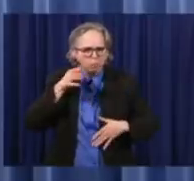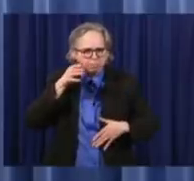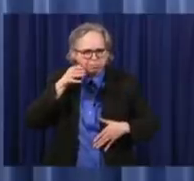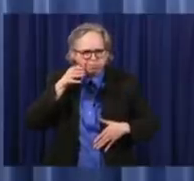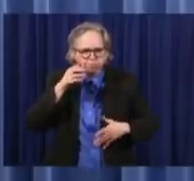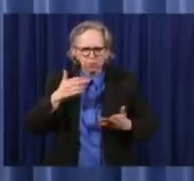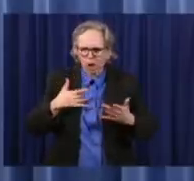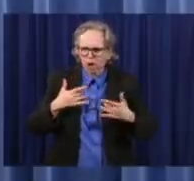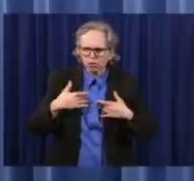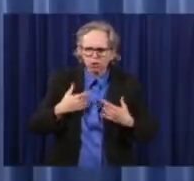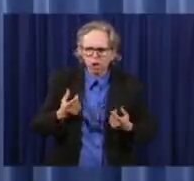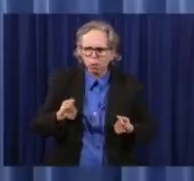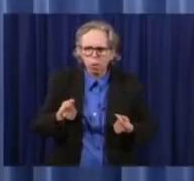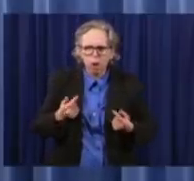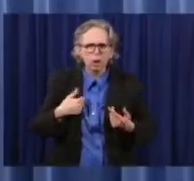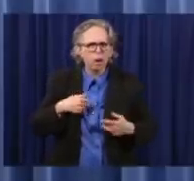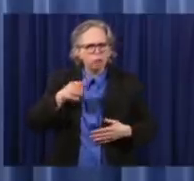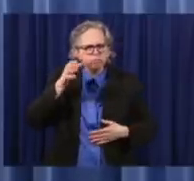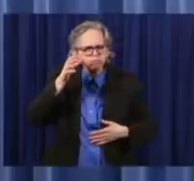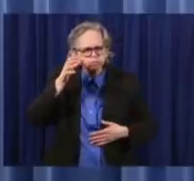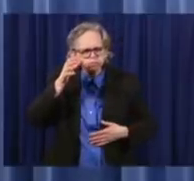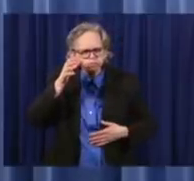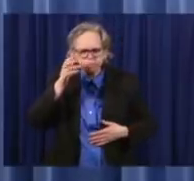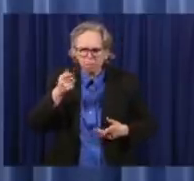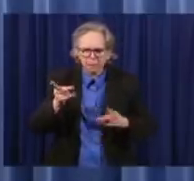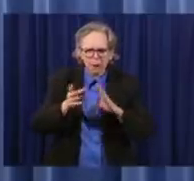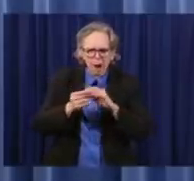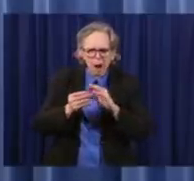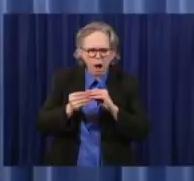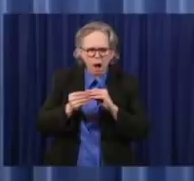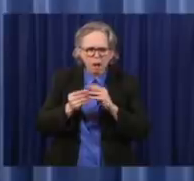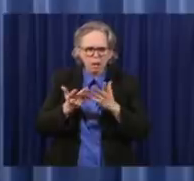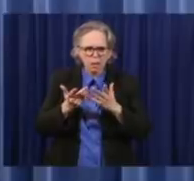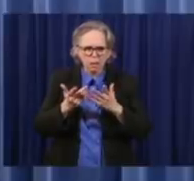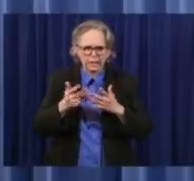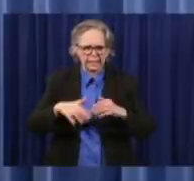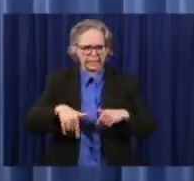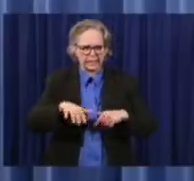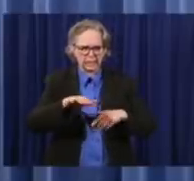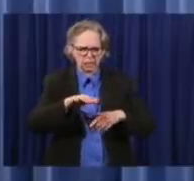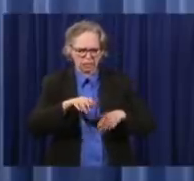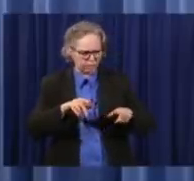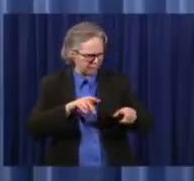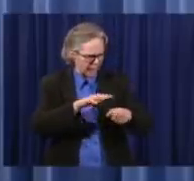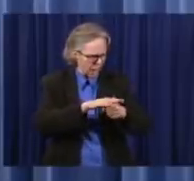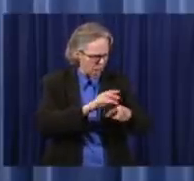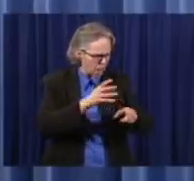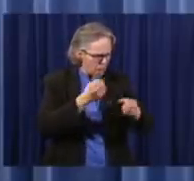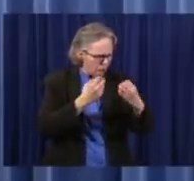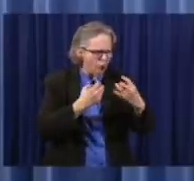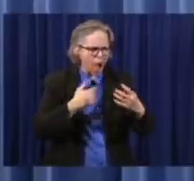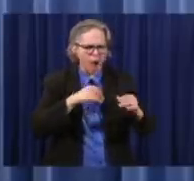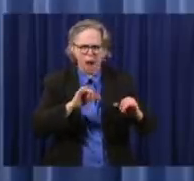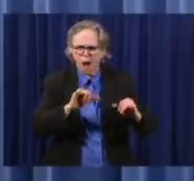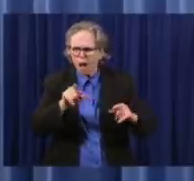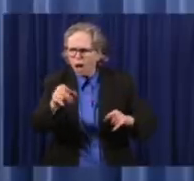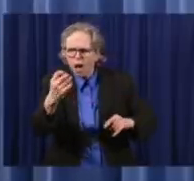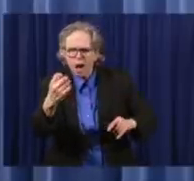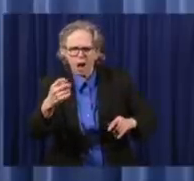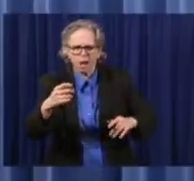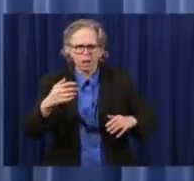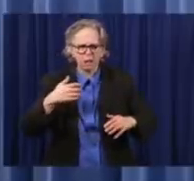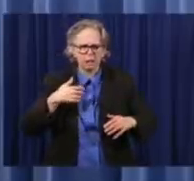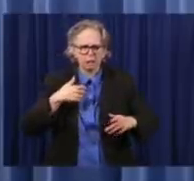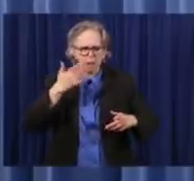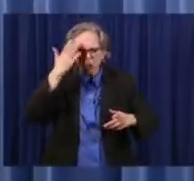listen to the concerns that they have about their particular area of the state. I've always said that nobody knows a district better than the